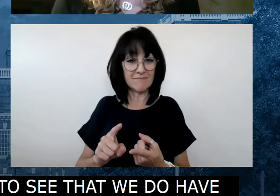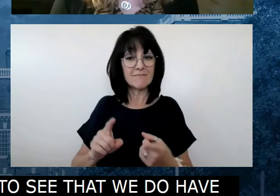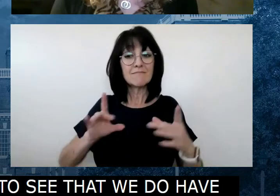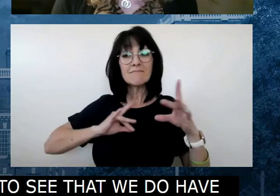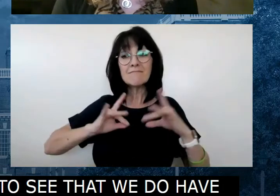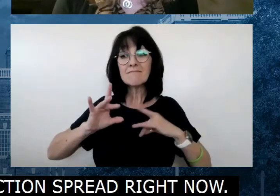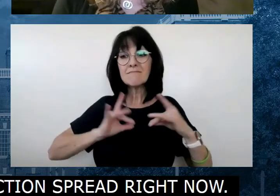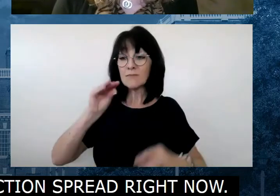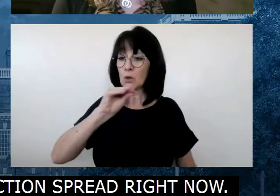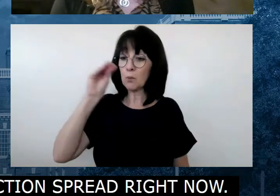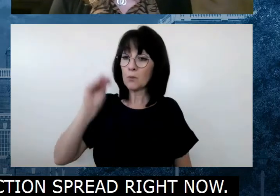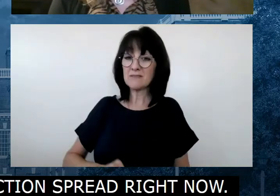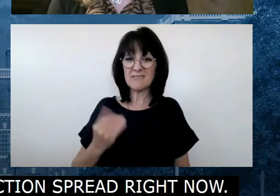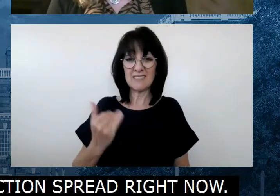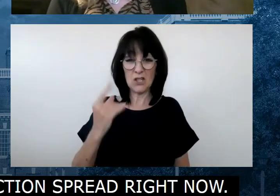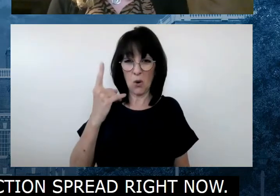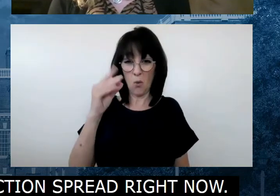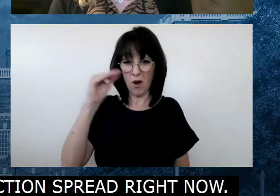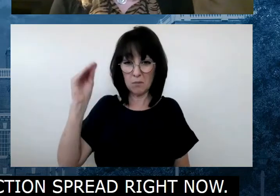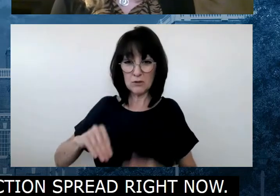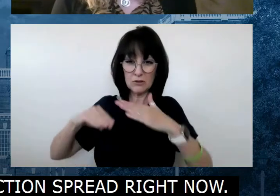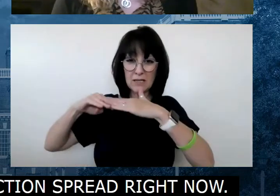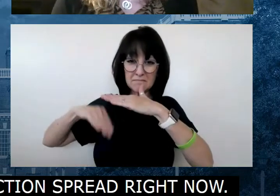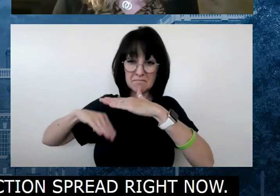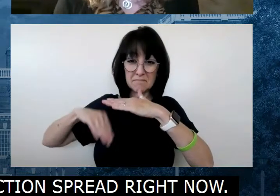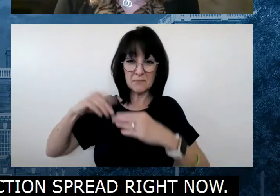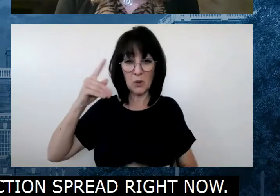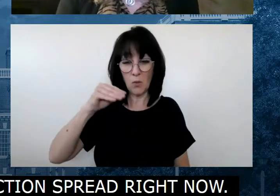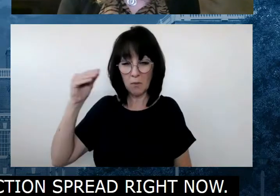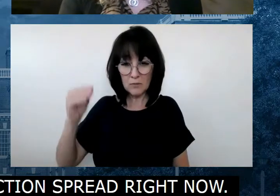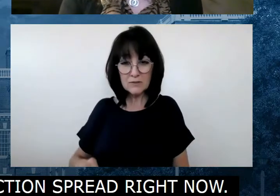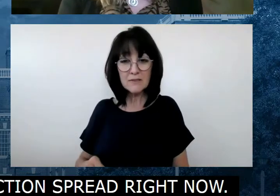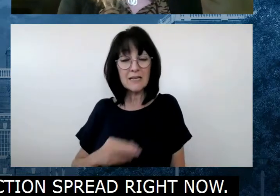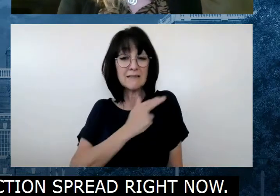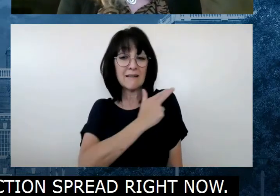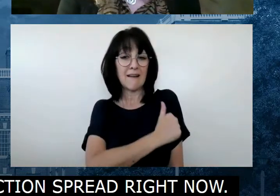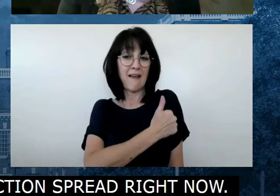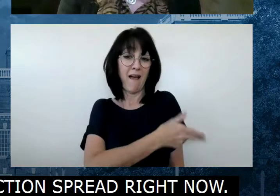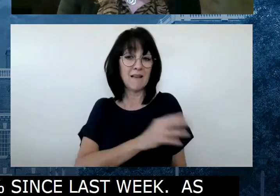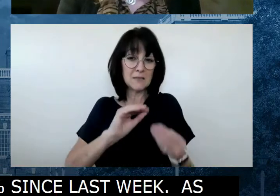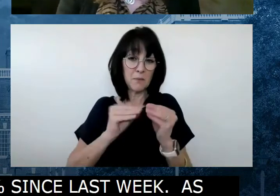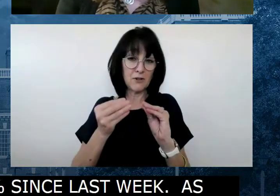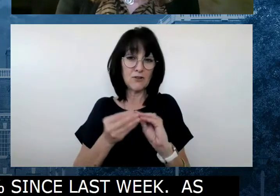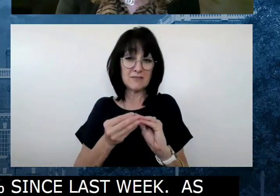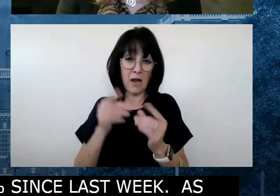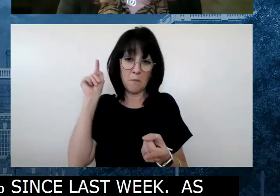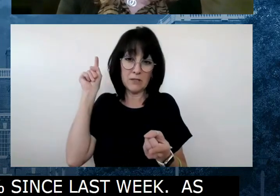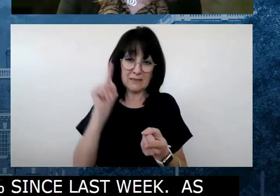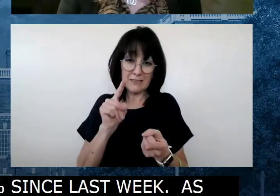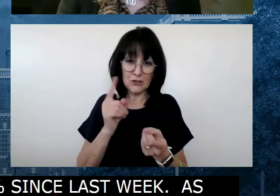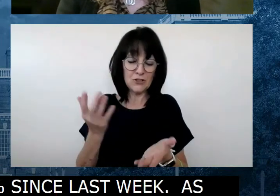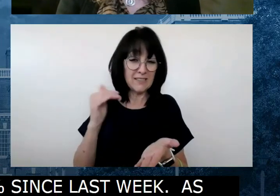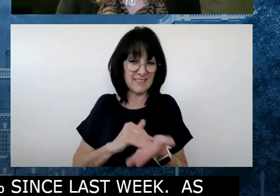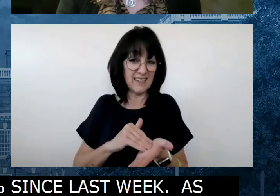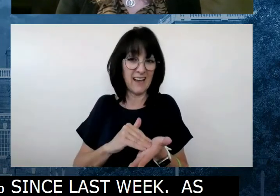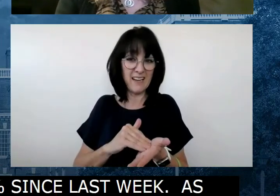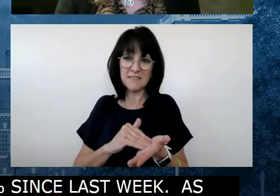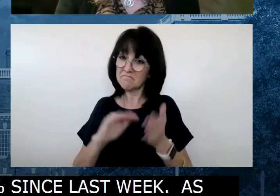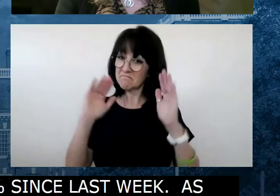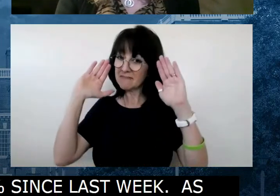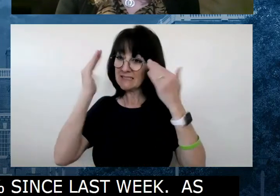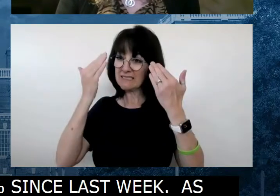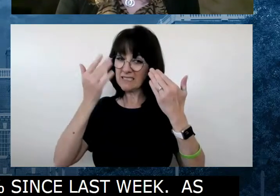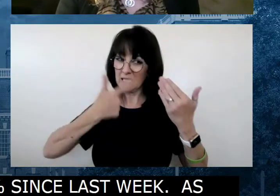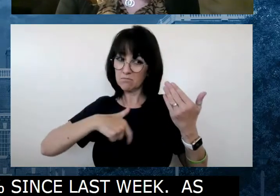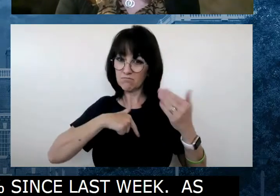you saw, hospitalization rates have decreased again. And so, we're in good shape as far